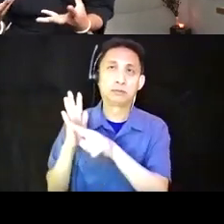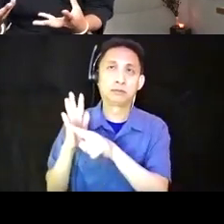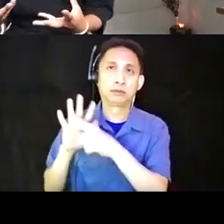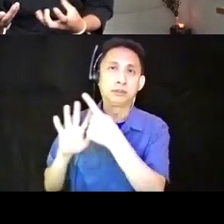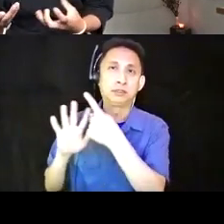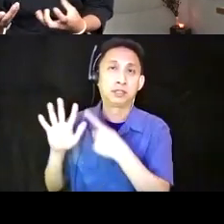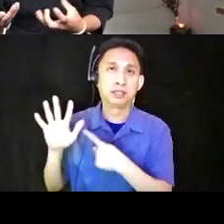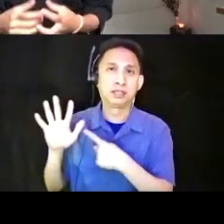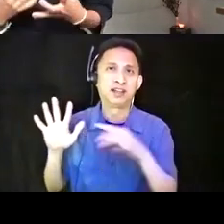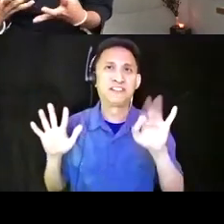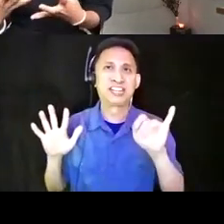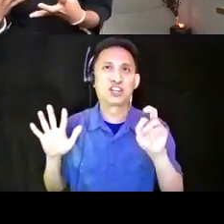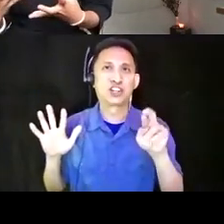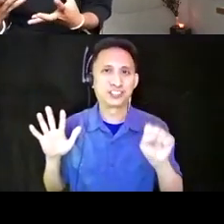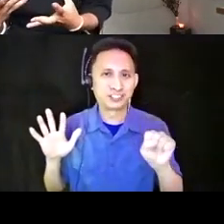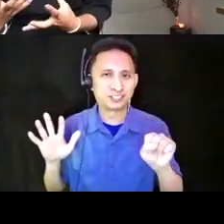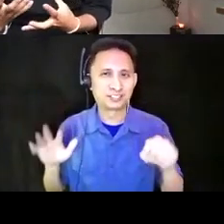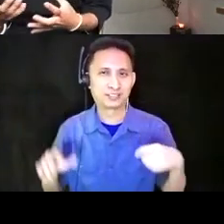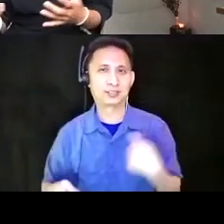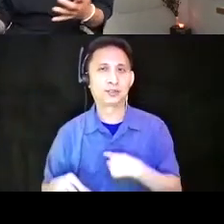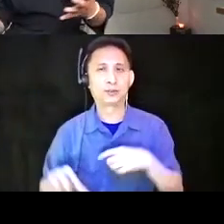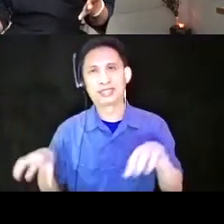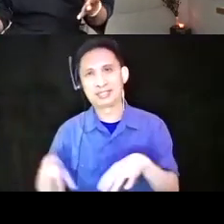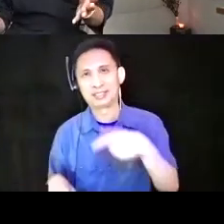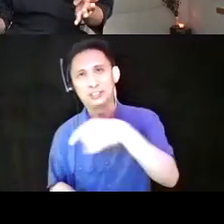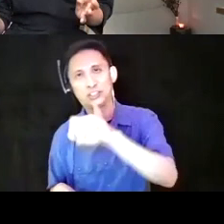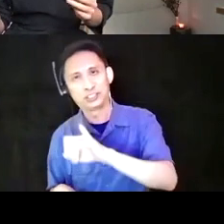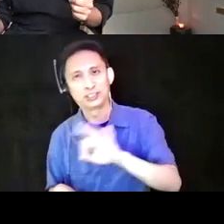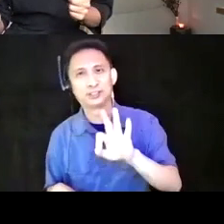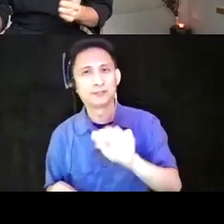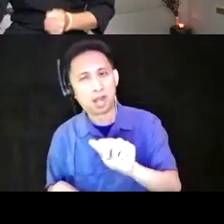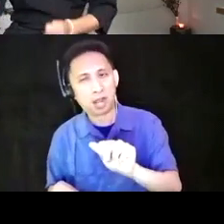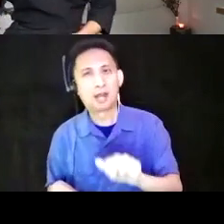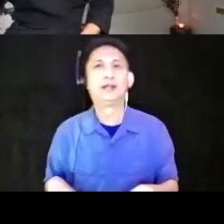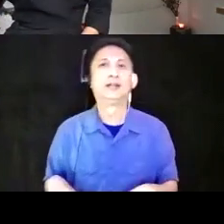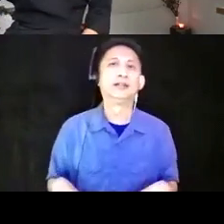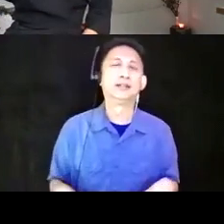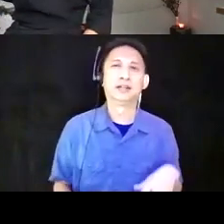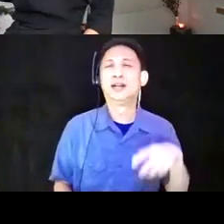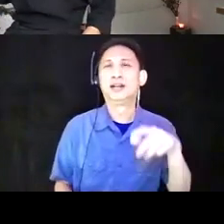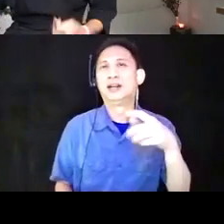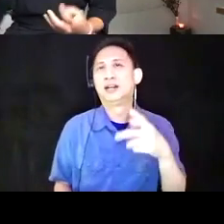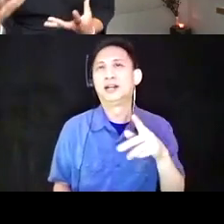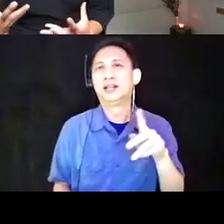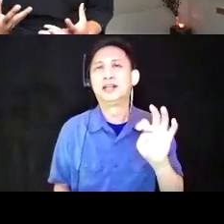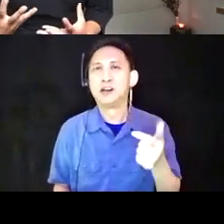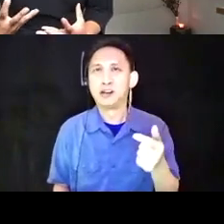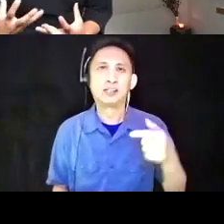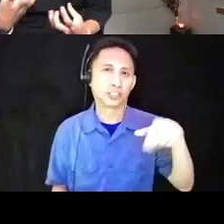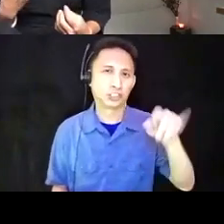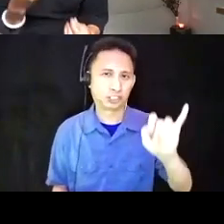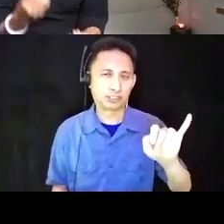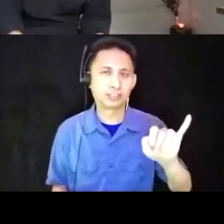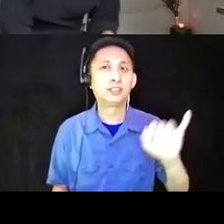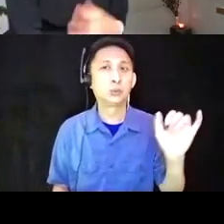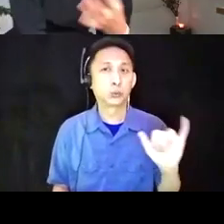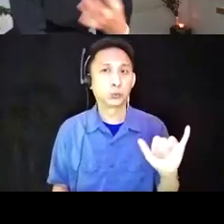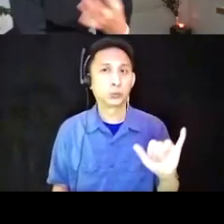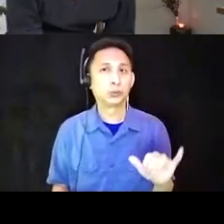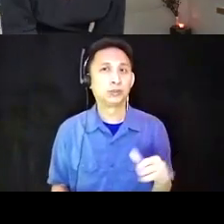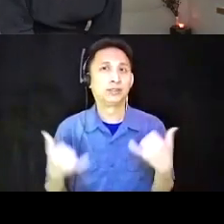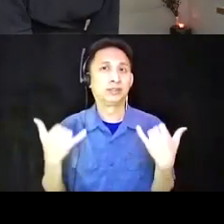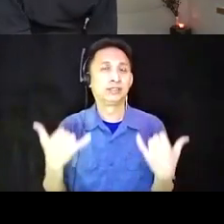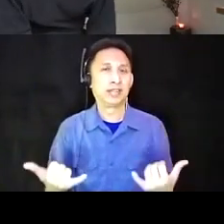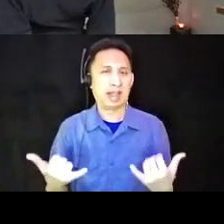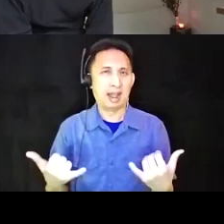Qi Fa and the Peng Qi, we really have a very specific way we move the fingers. And this is to